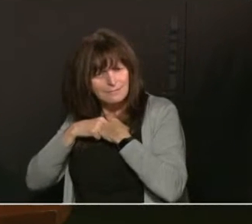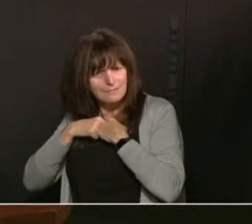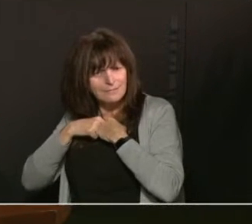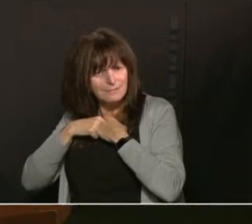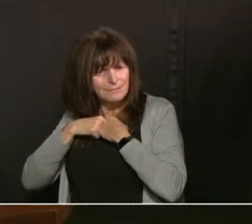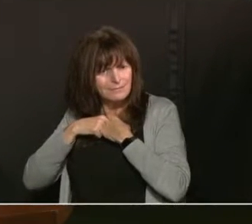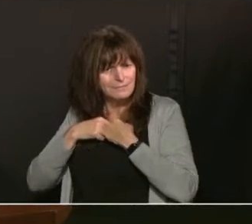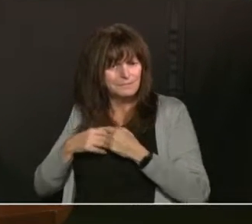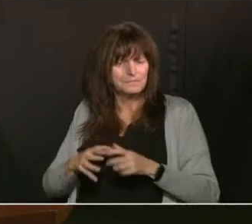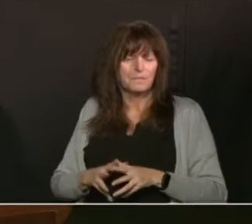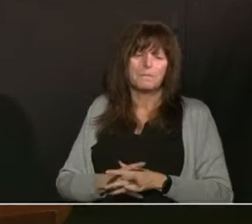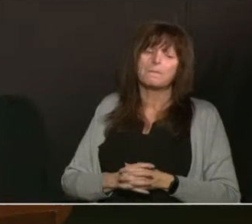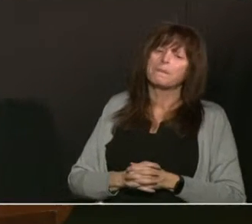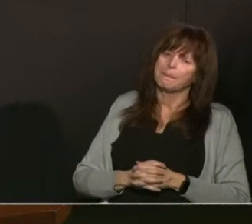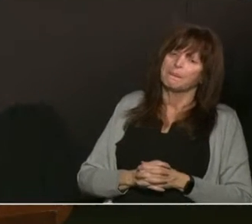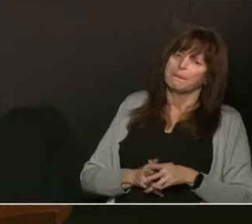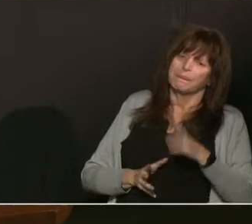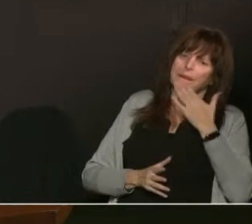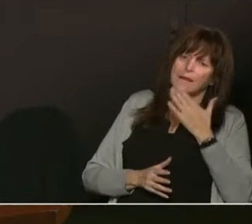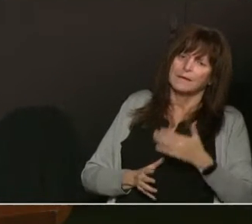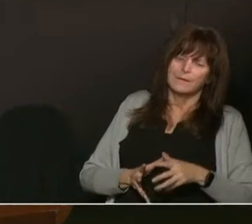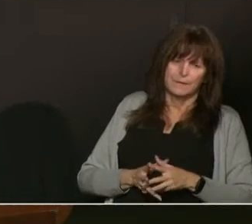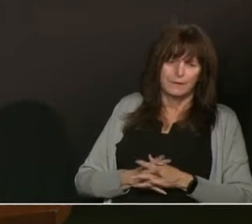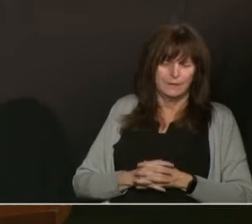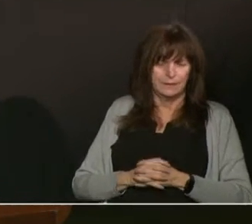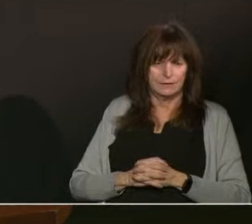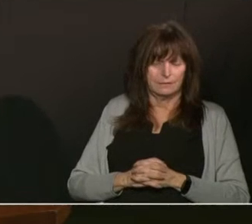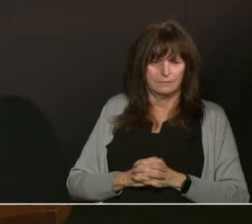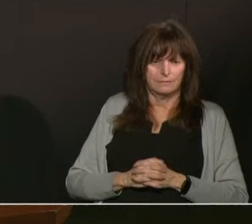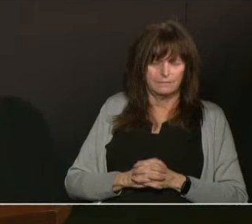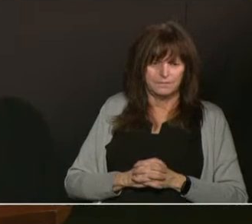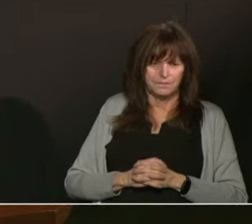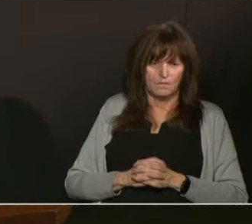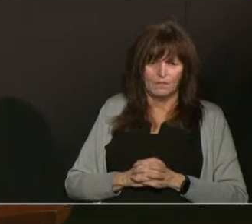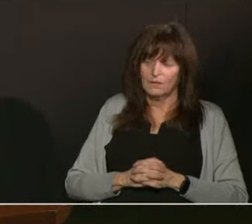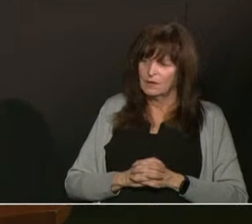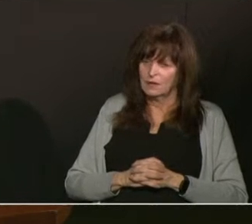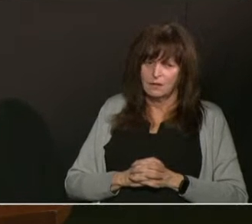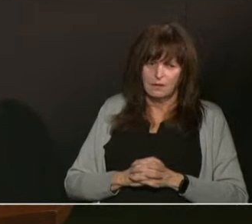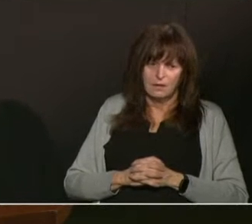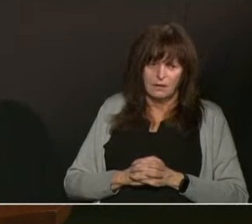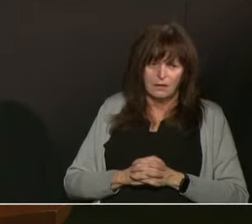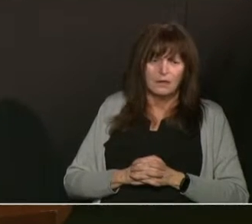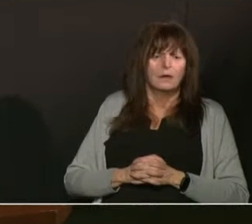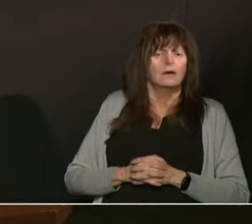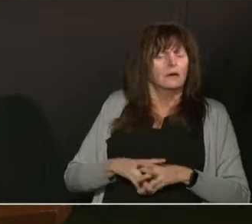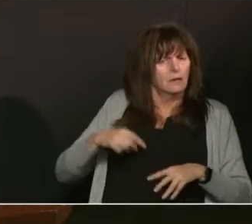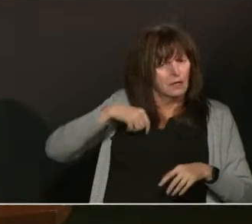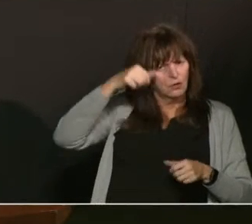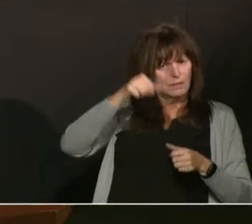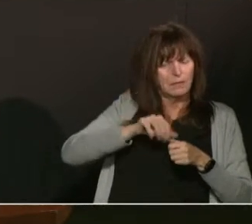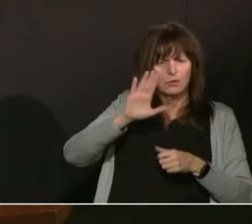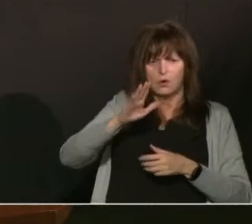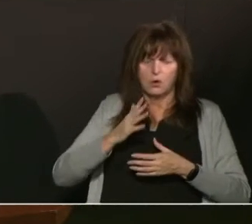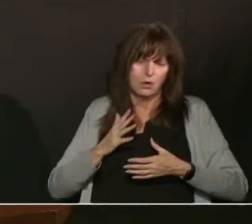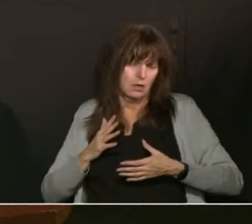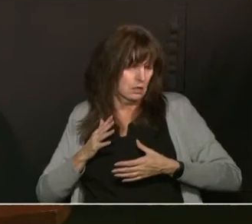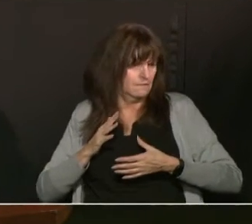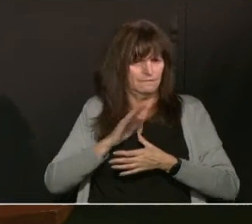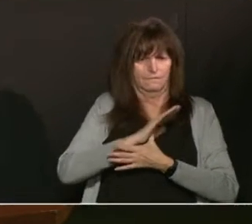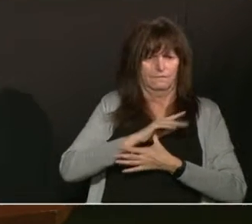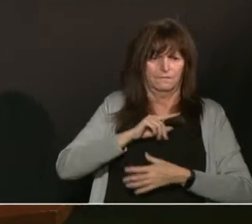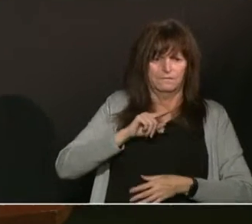pick up on some things you were saying. I guess at your first press conference when Omicron variant was first being discussed, you said, I want everyone to remain